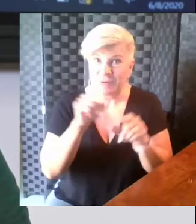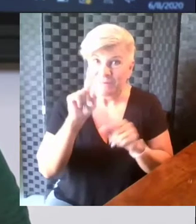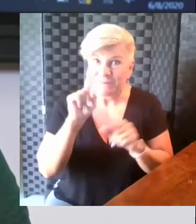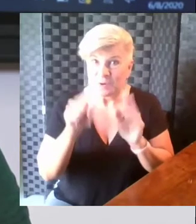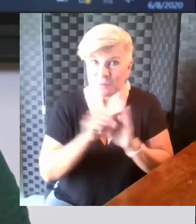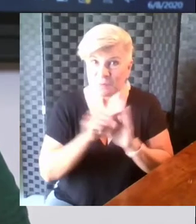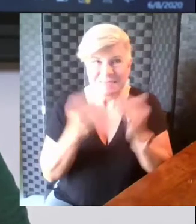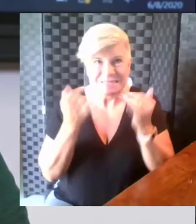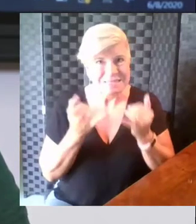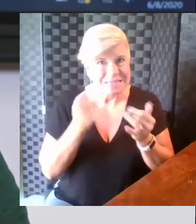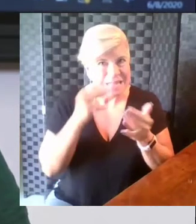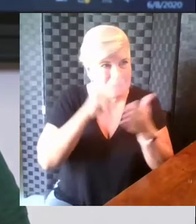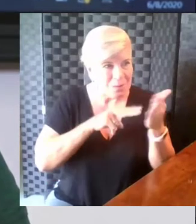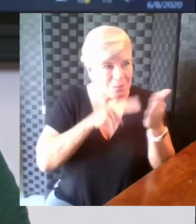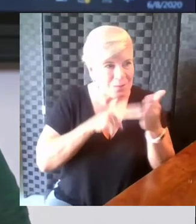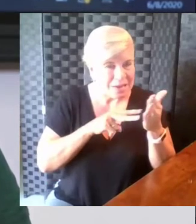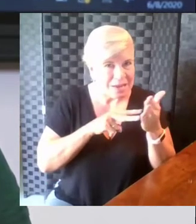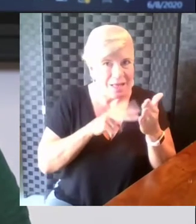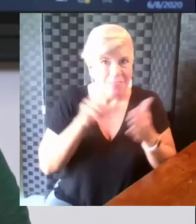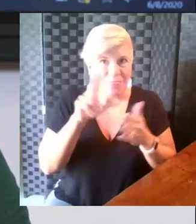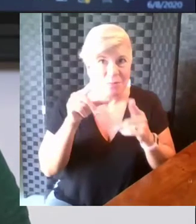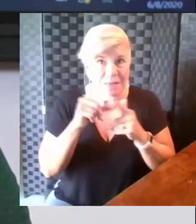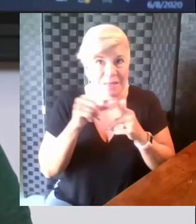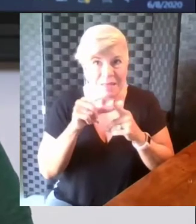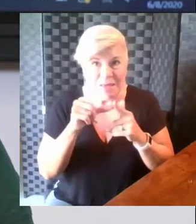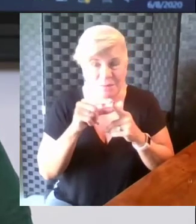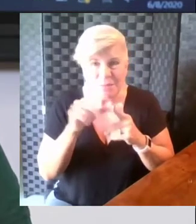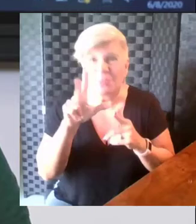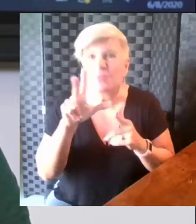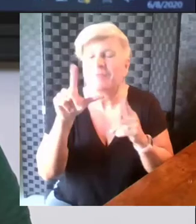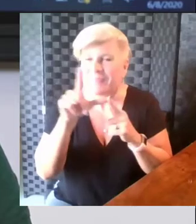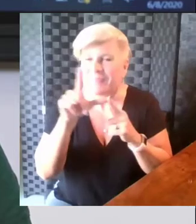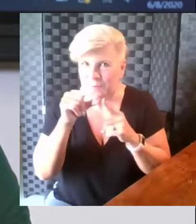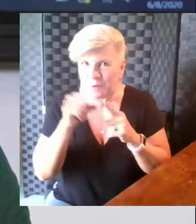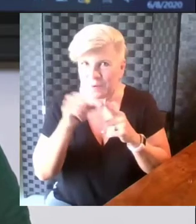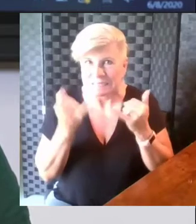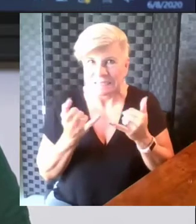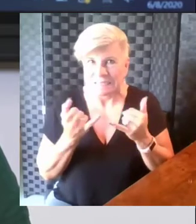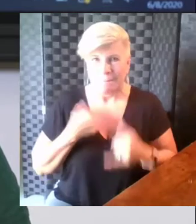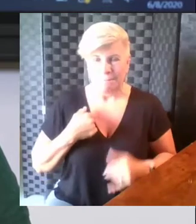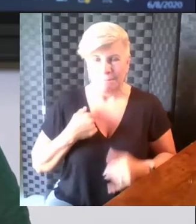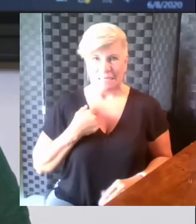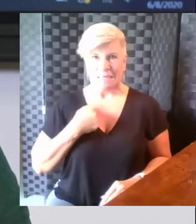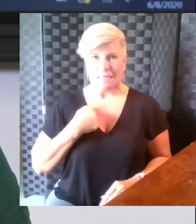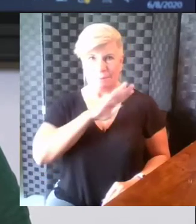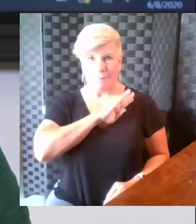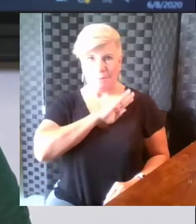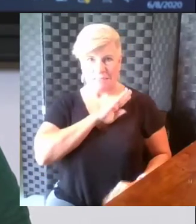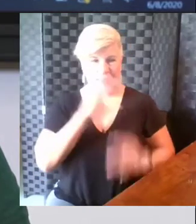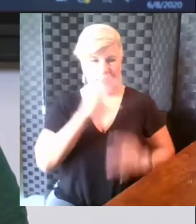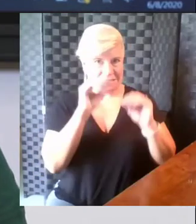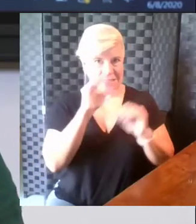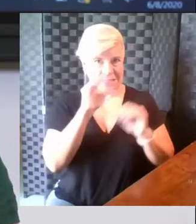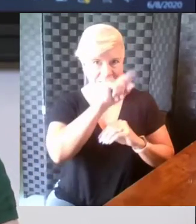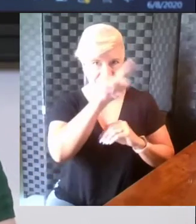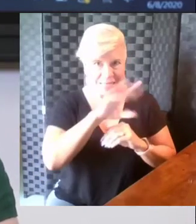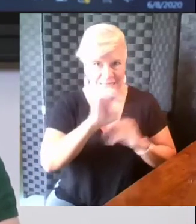focusing on how to read, and we're going to be reading a lot of three-letter words. My name is Mr. Binti, and I'm a first grade teacher at Kays Elementary